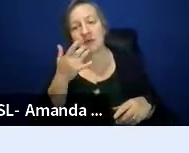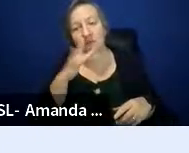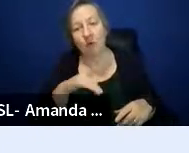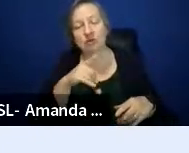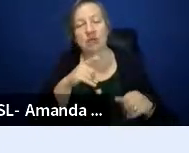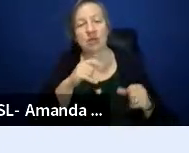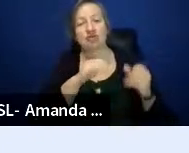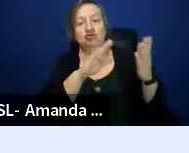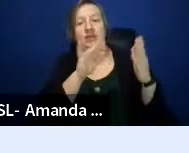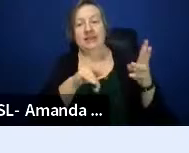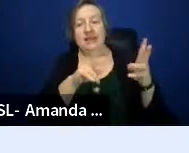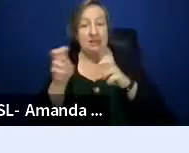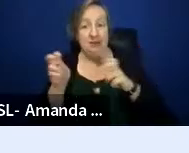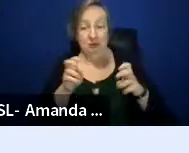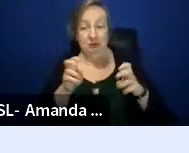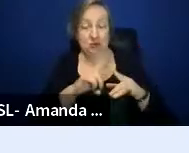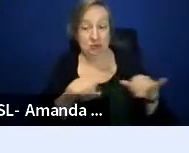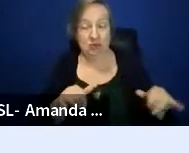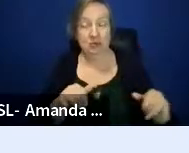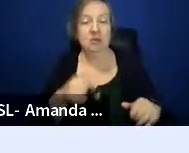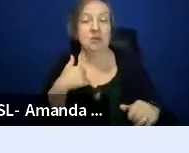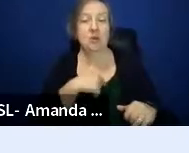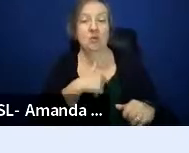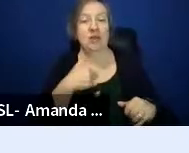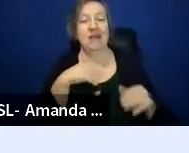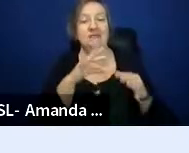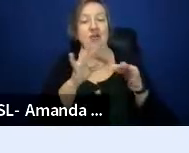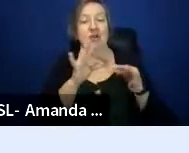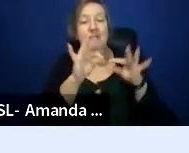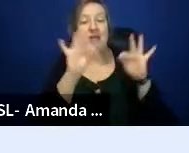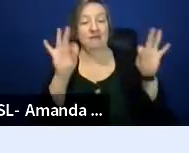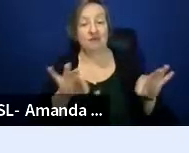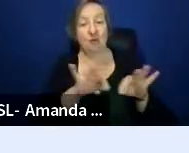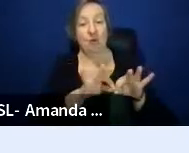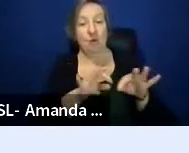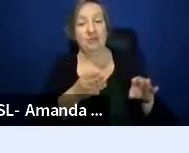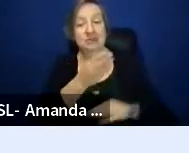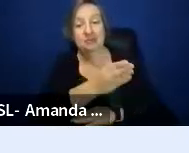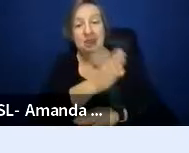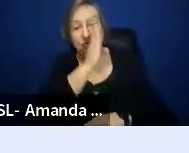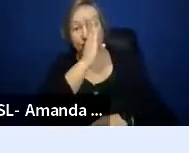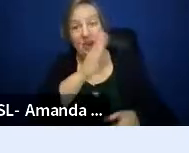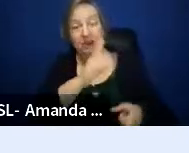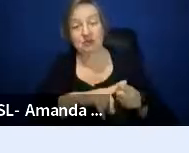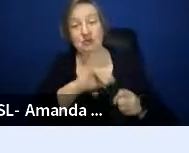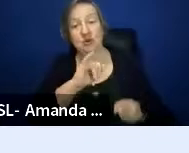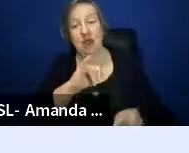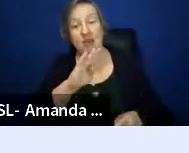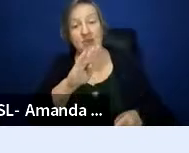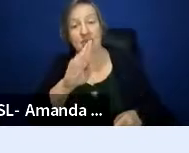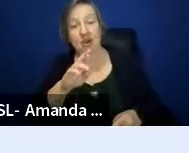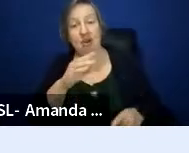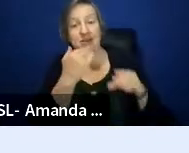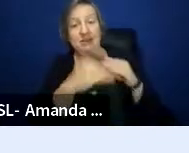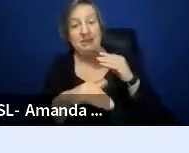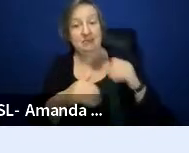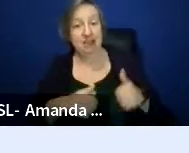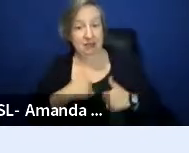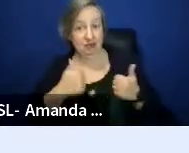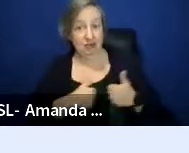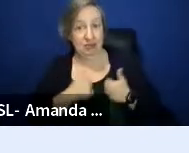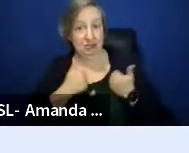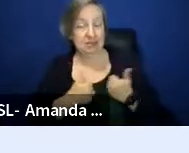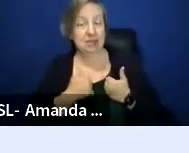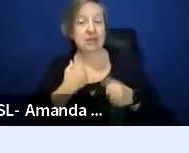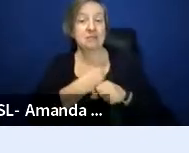issue, and that we have a comment form. It's submitting directly to the IBR email address, and it's